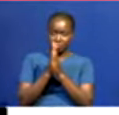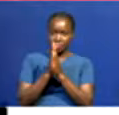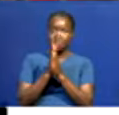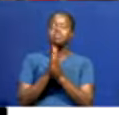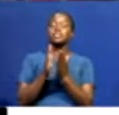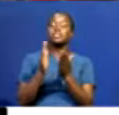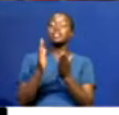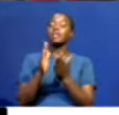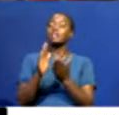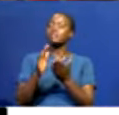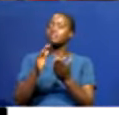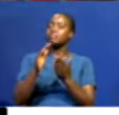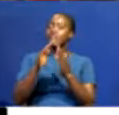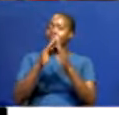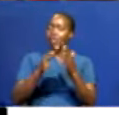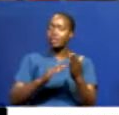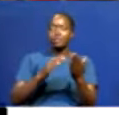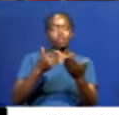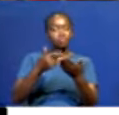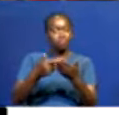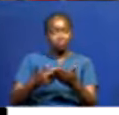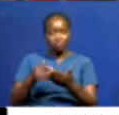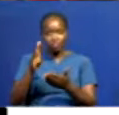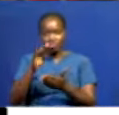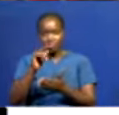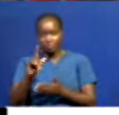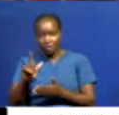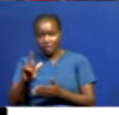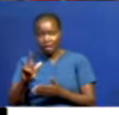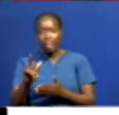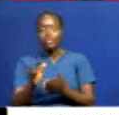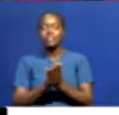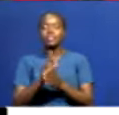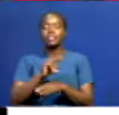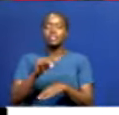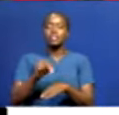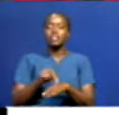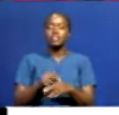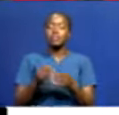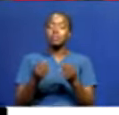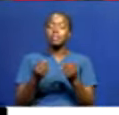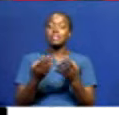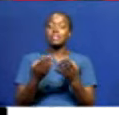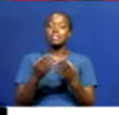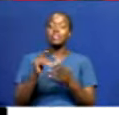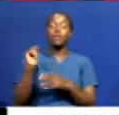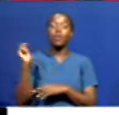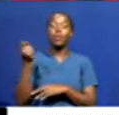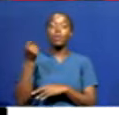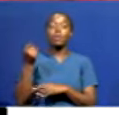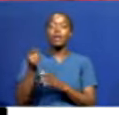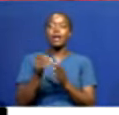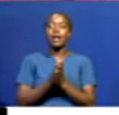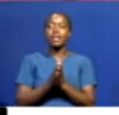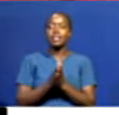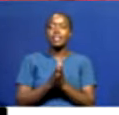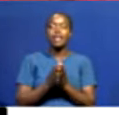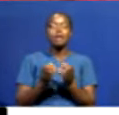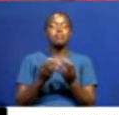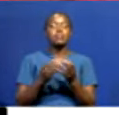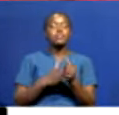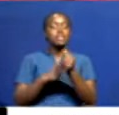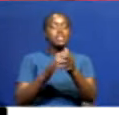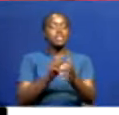took center stage with Kenya Kwanza leaders led by National Assembly Majority Whip Silvanus Osoro and Senate Majority Leader Aaron Cheruiyot